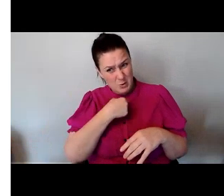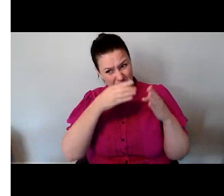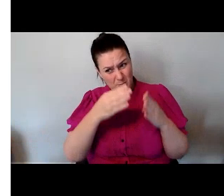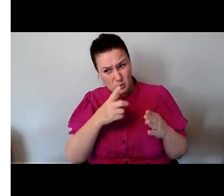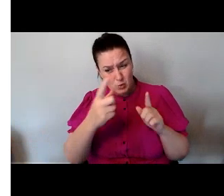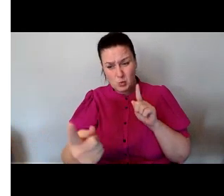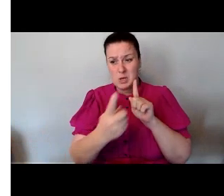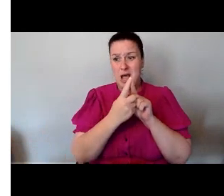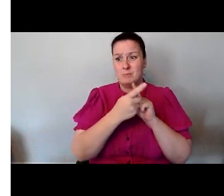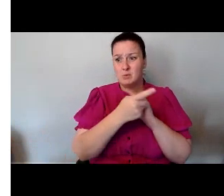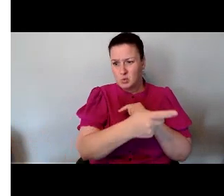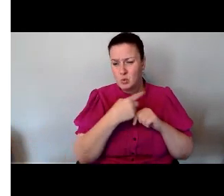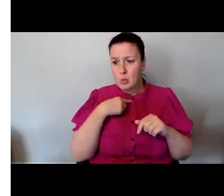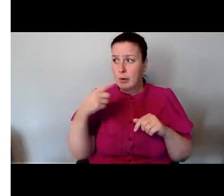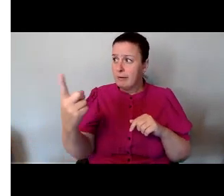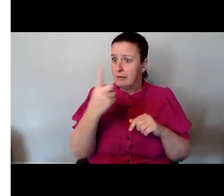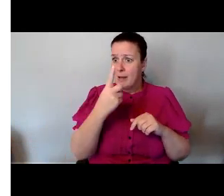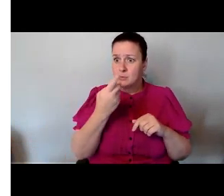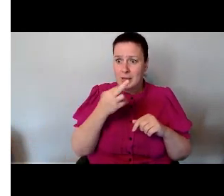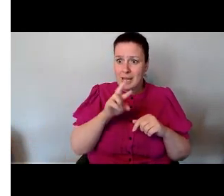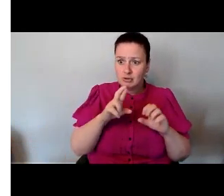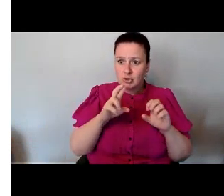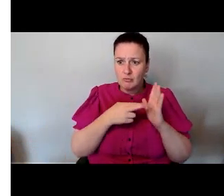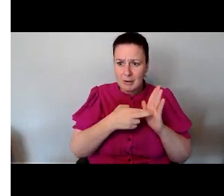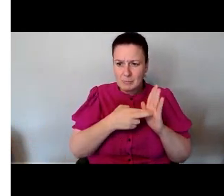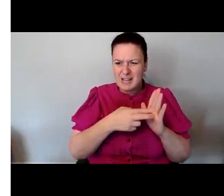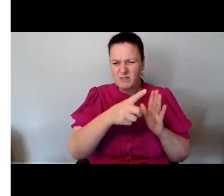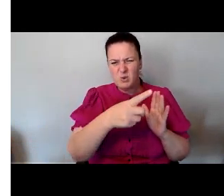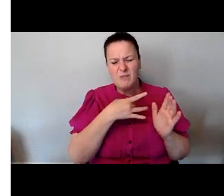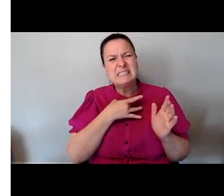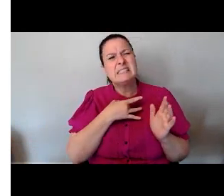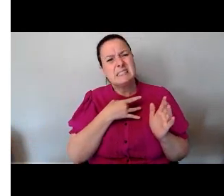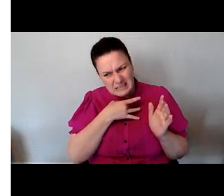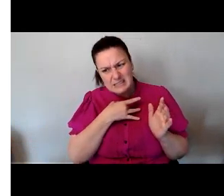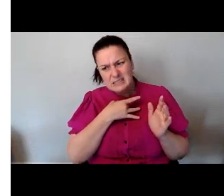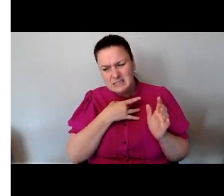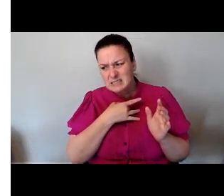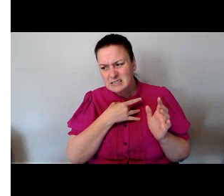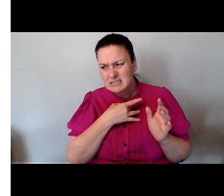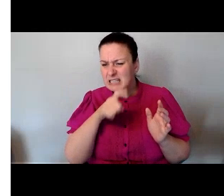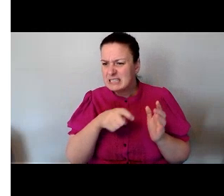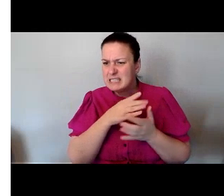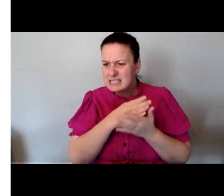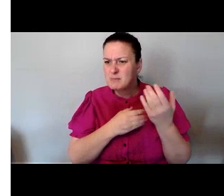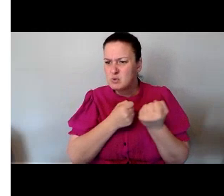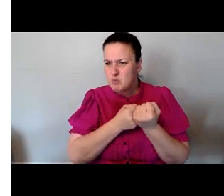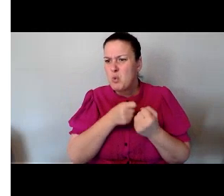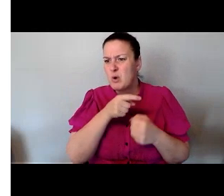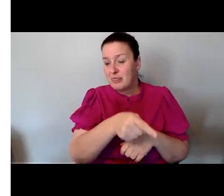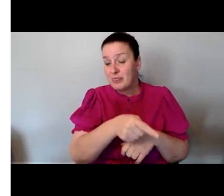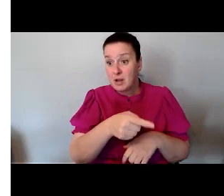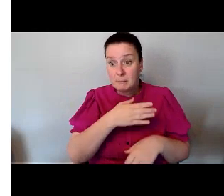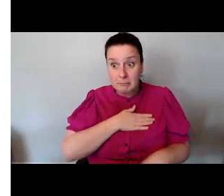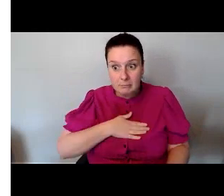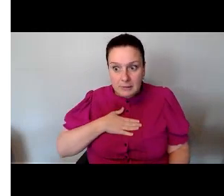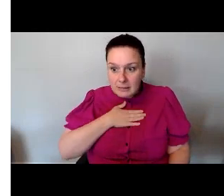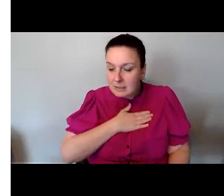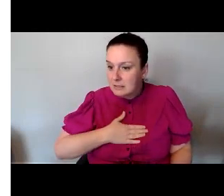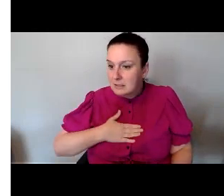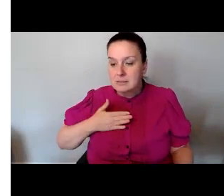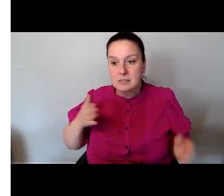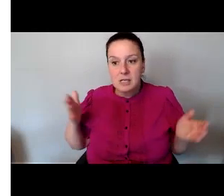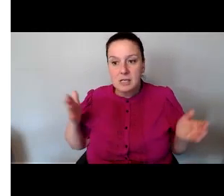comes to one of your HR representatives and you feel you need some support there, please encourage them